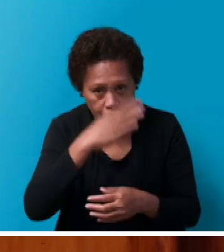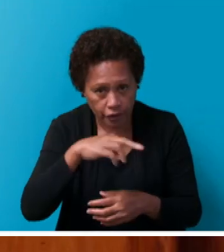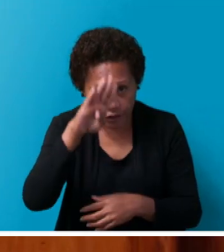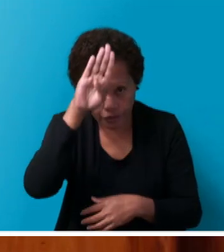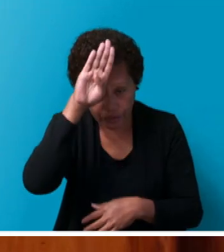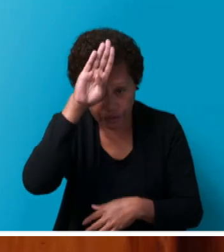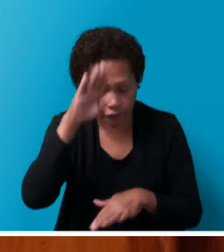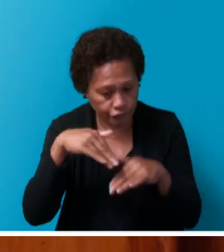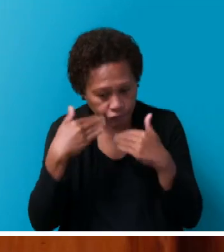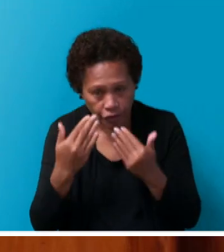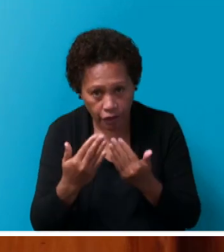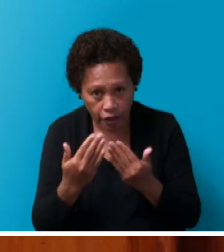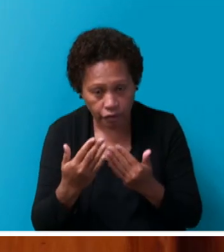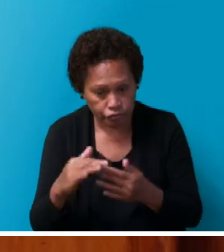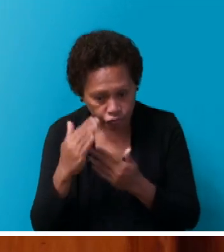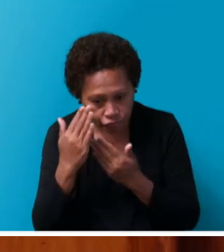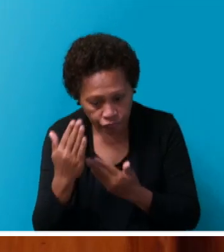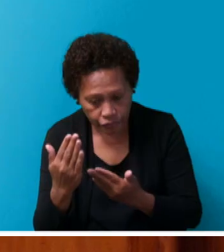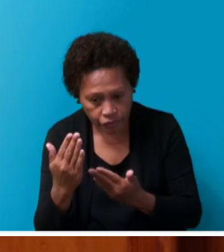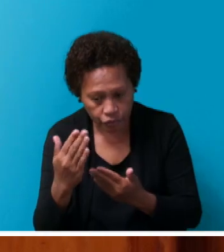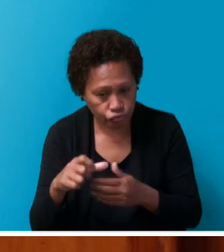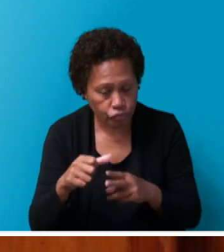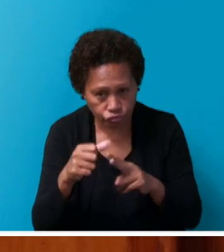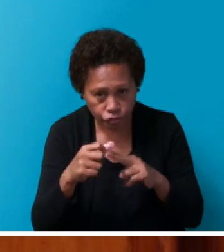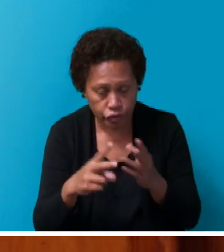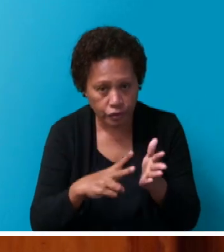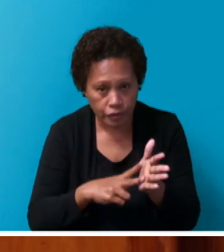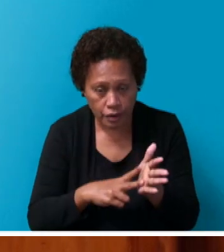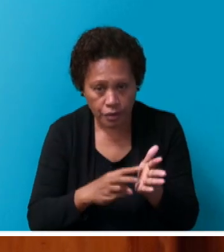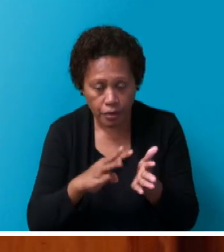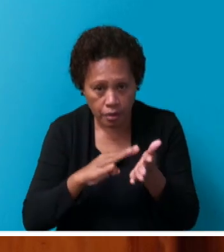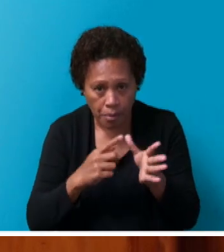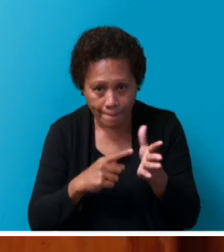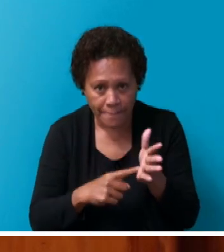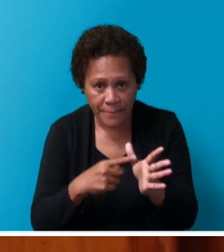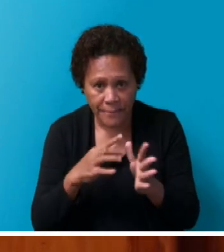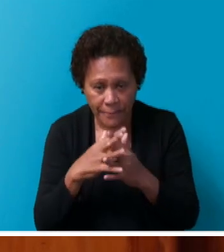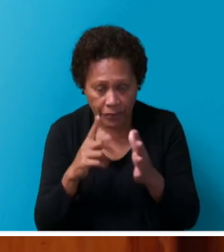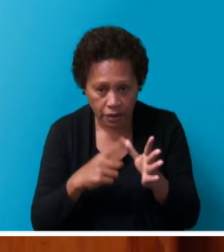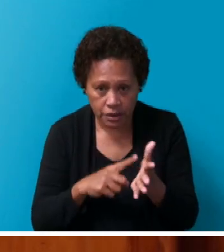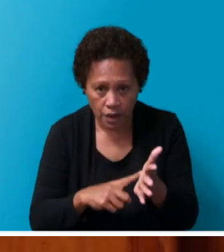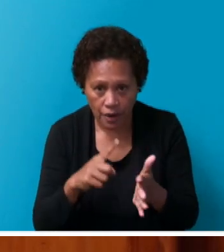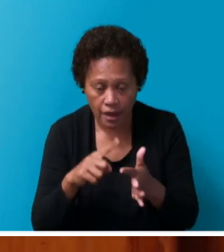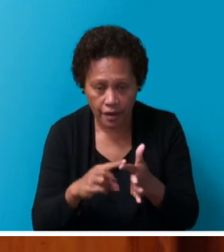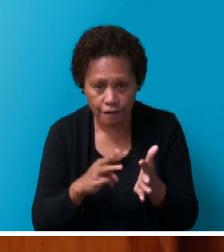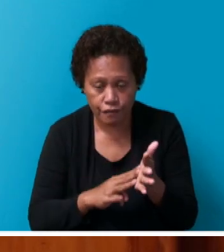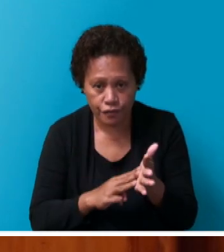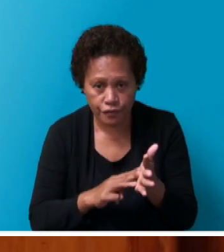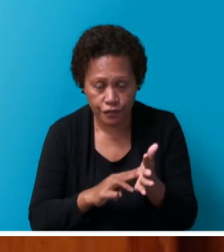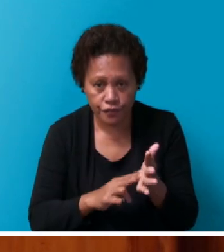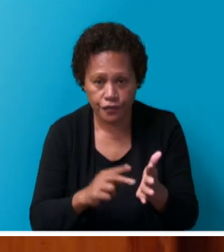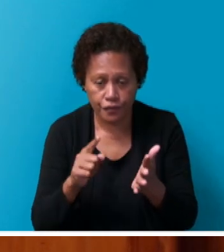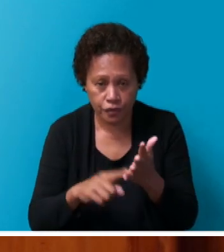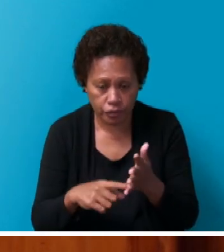much. I wish to acknowledge the people of Matasau Lebu and Langalebu, in Nambala, Wasakana Turang na Tuinakasa, the Tuisue family, and the